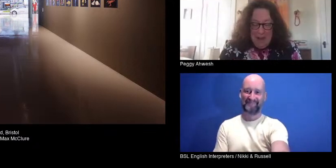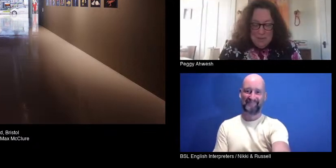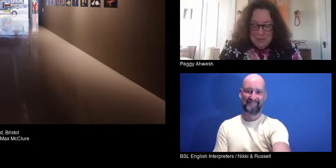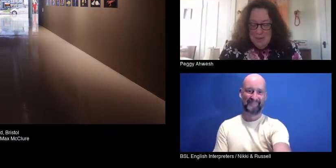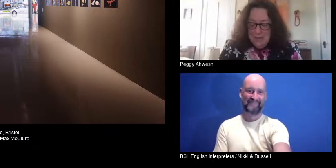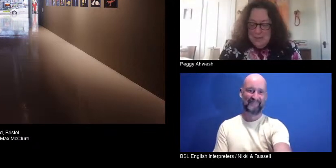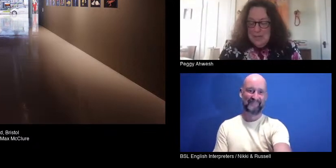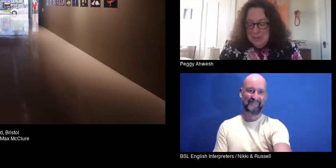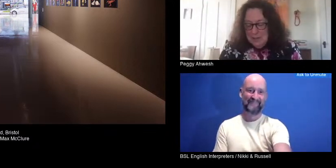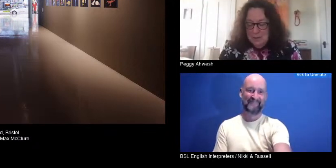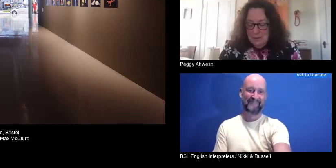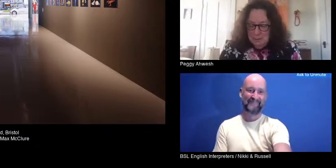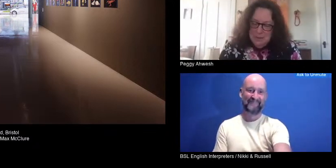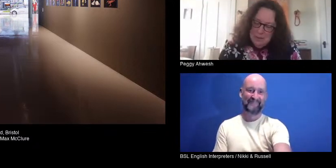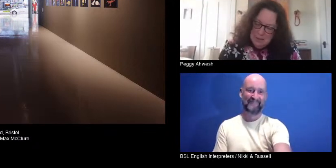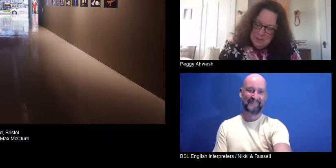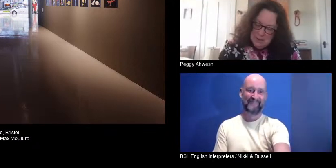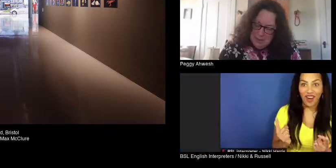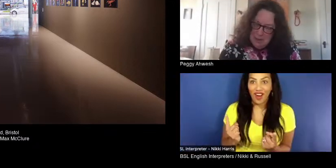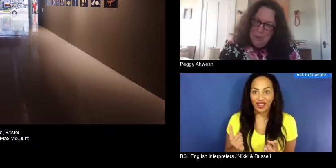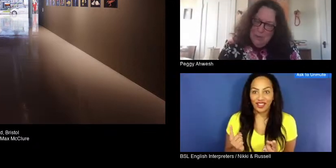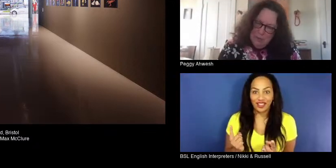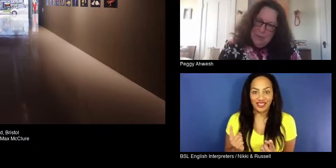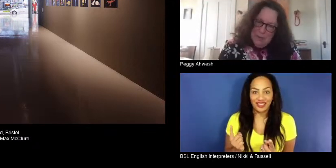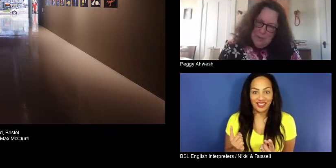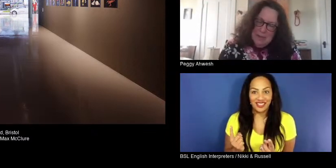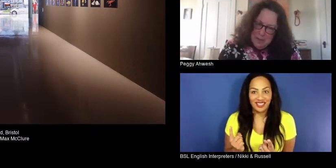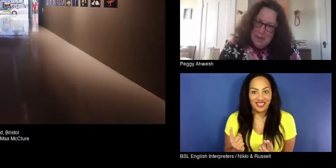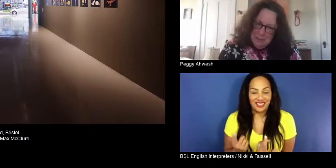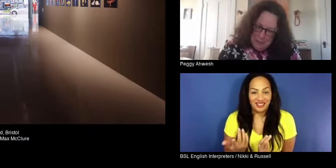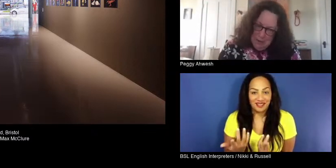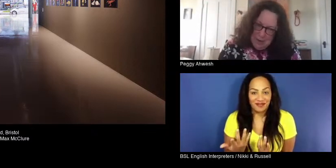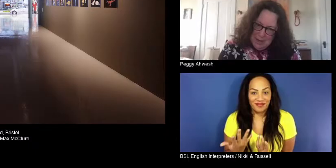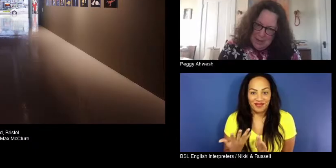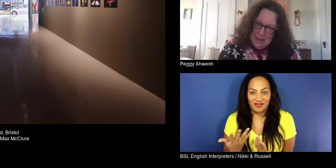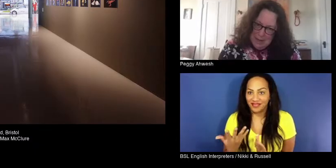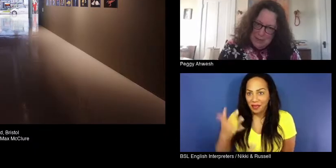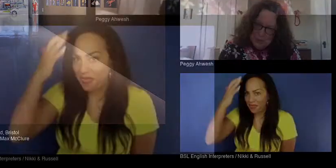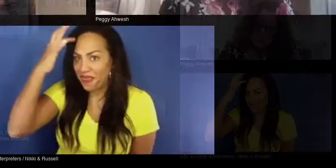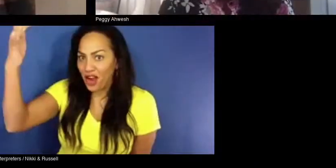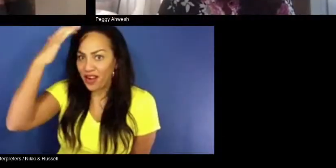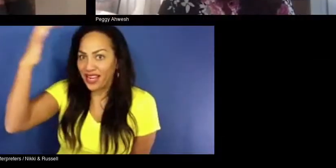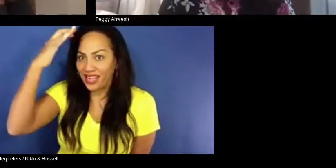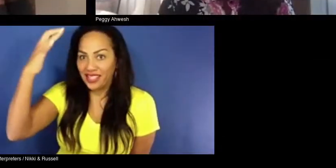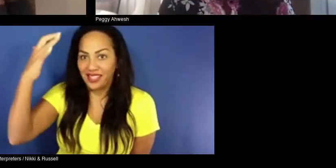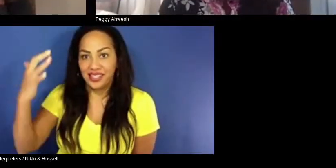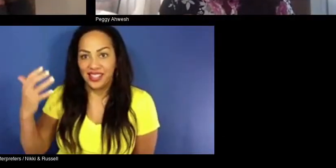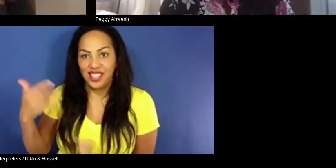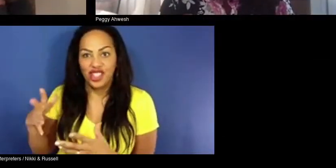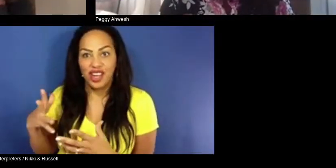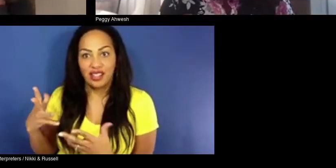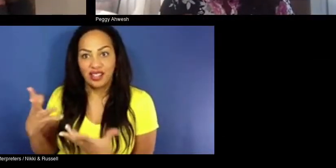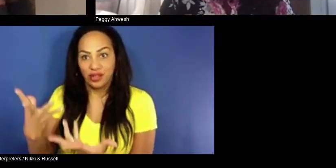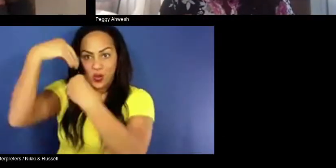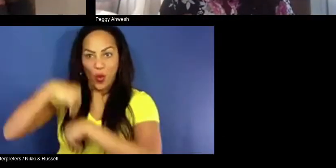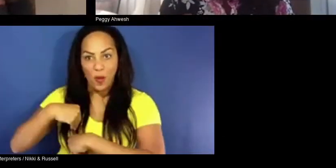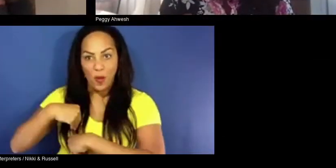I'm not able to convincingly to sit with theory and let it just